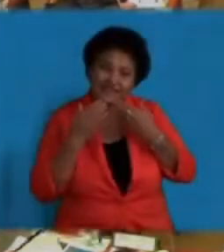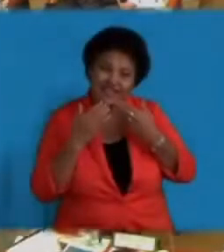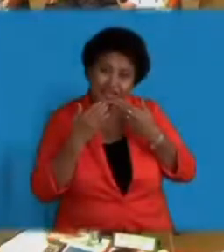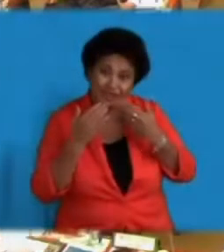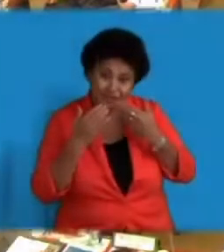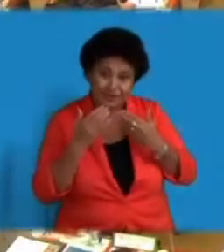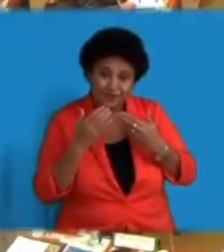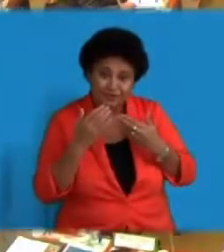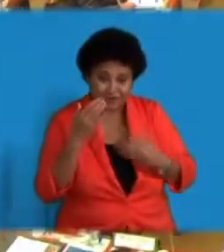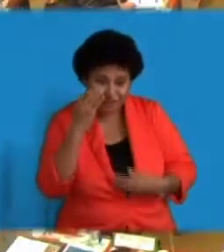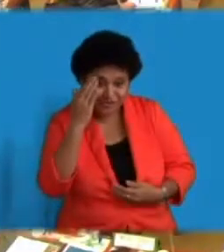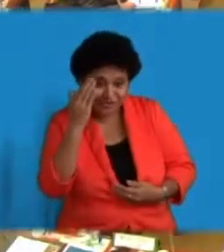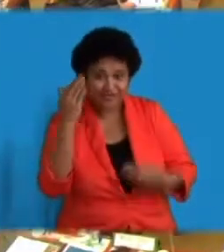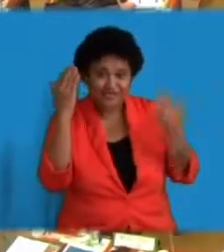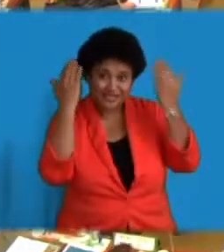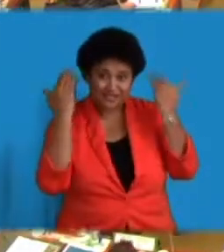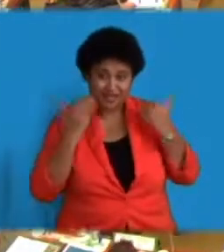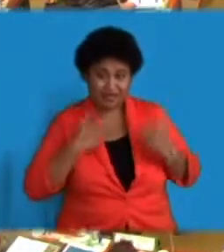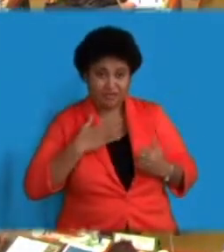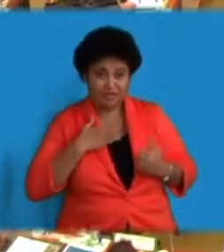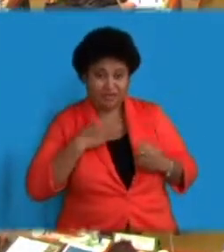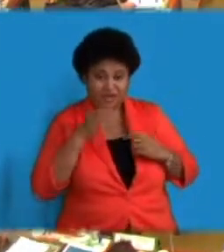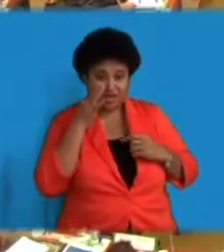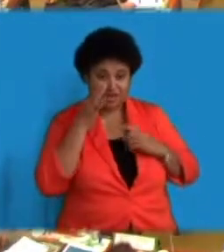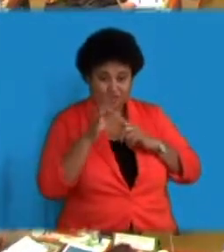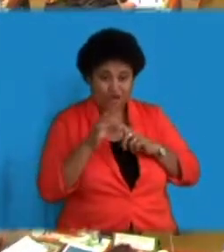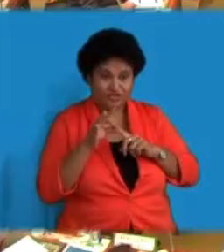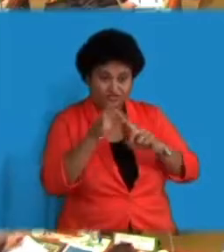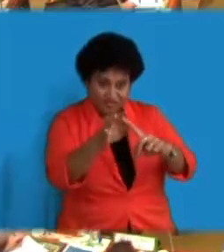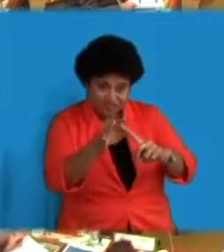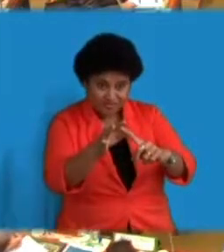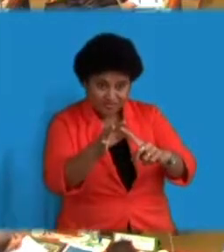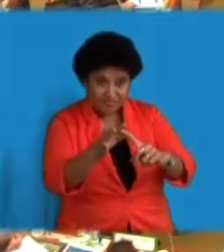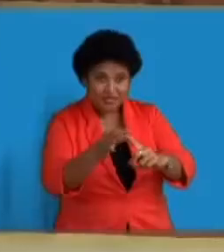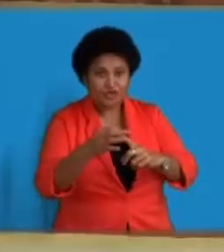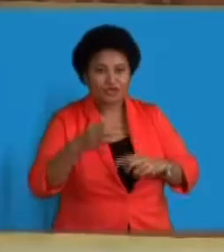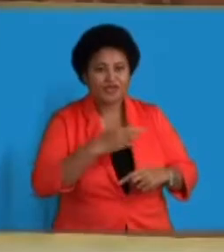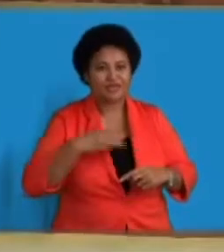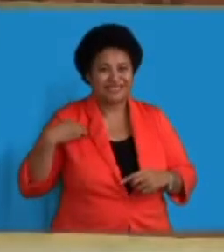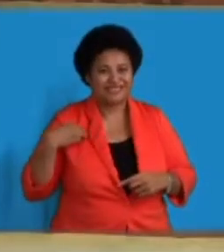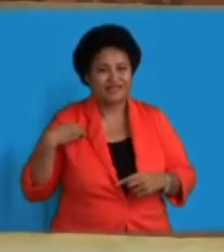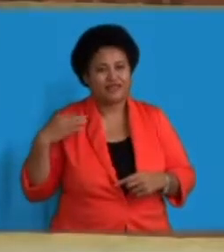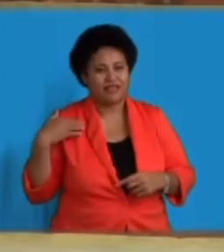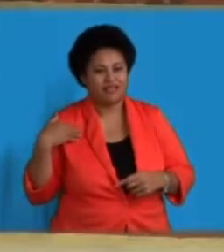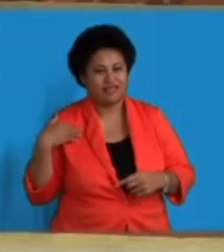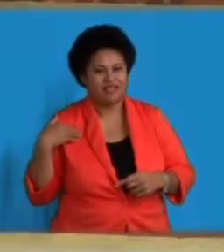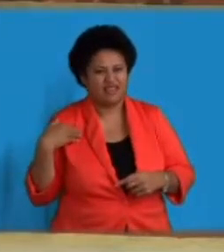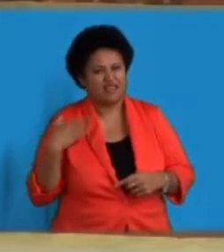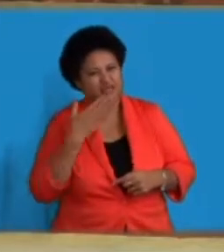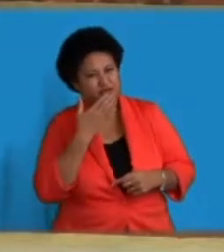Thank you, Madam Speaker. My question is to the Honourable Minister for Health and Medical Services. Would the Minister inform